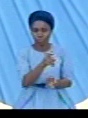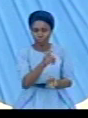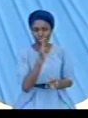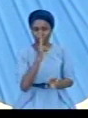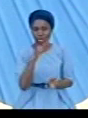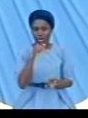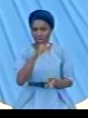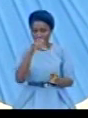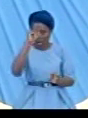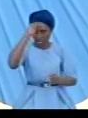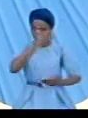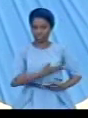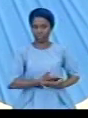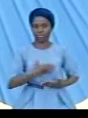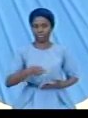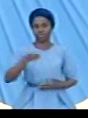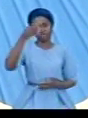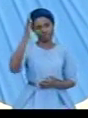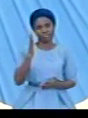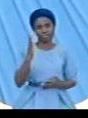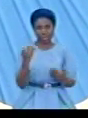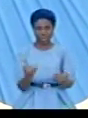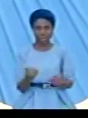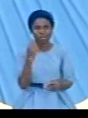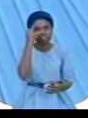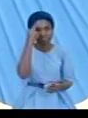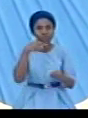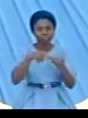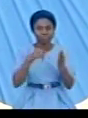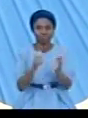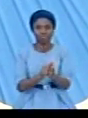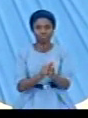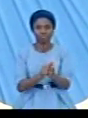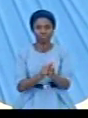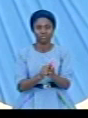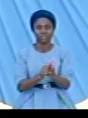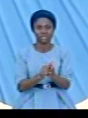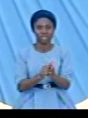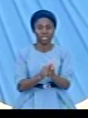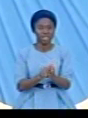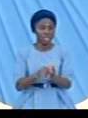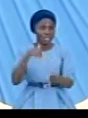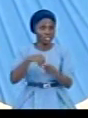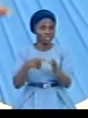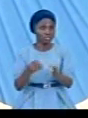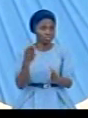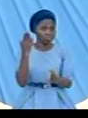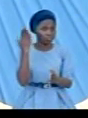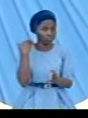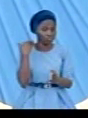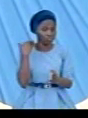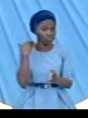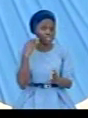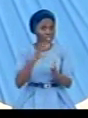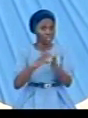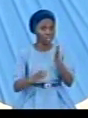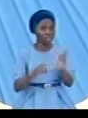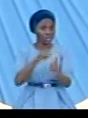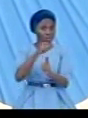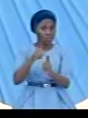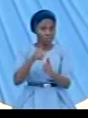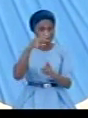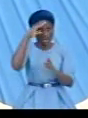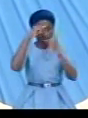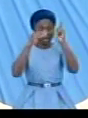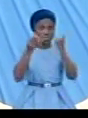previous chapter, that's in chapter 3, when he was baptized in water, as he was coming out,